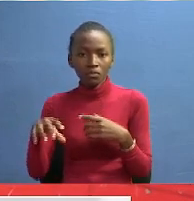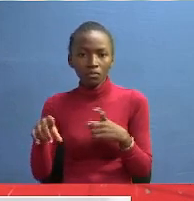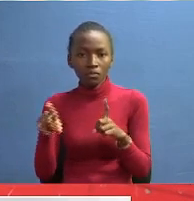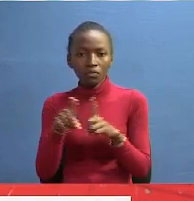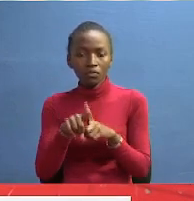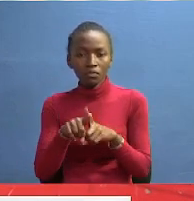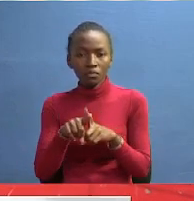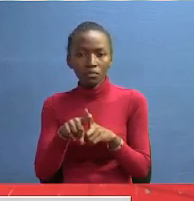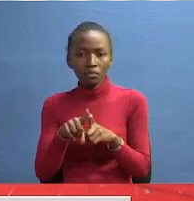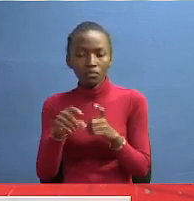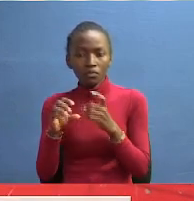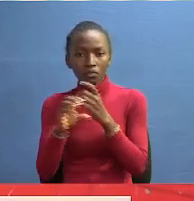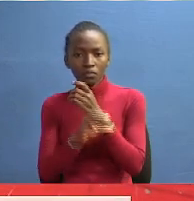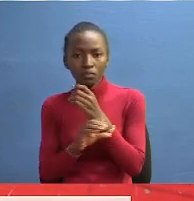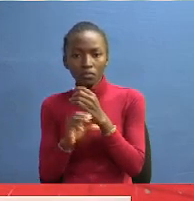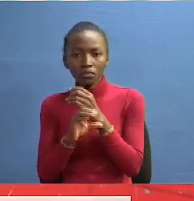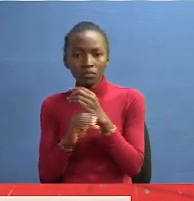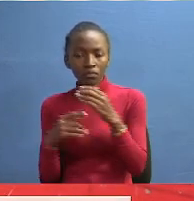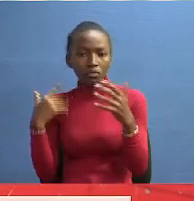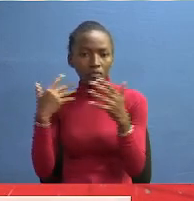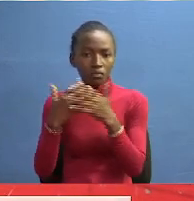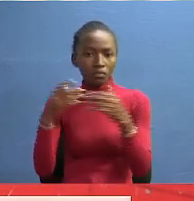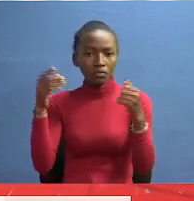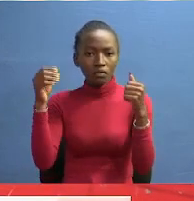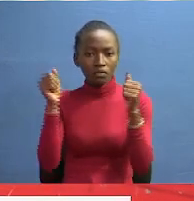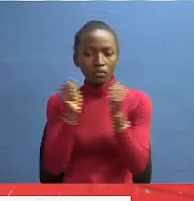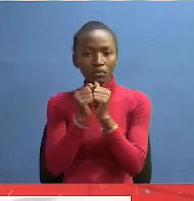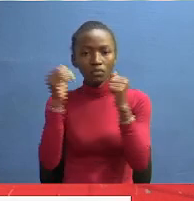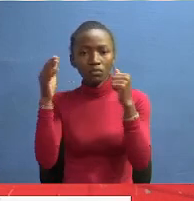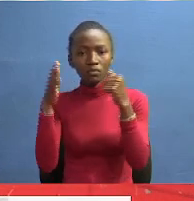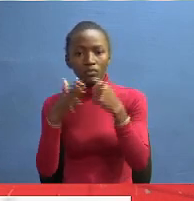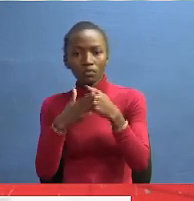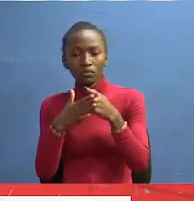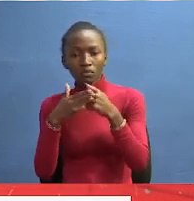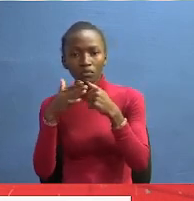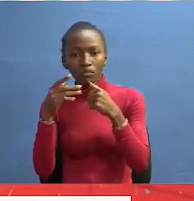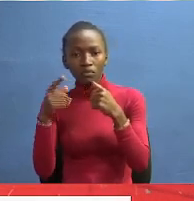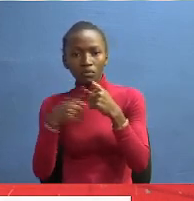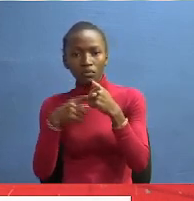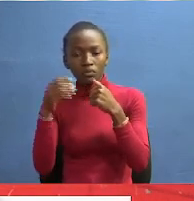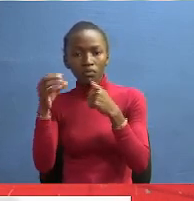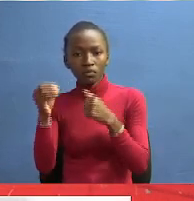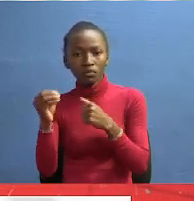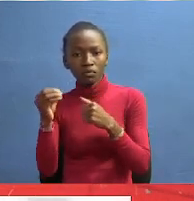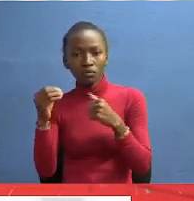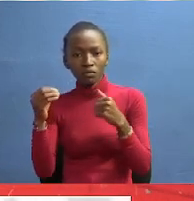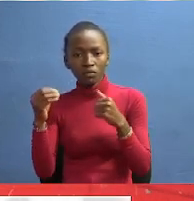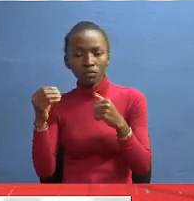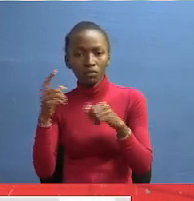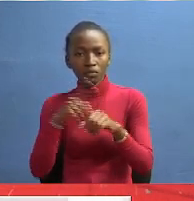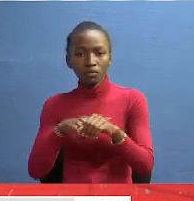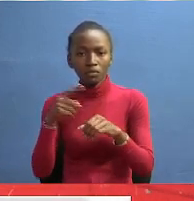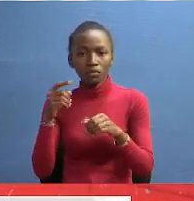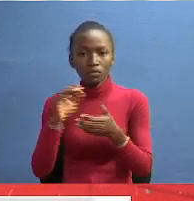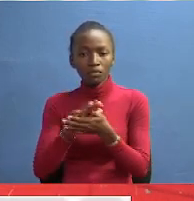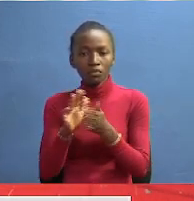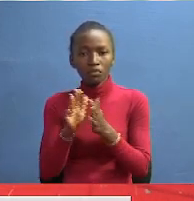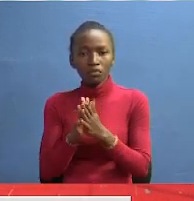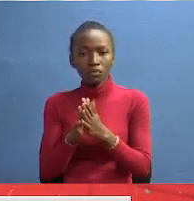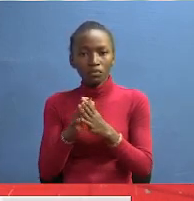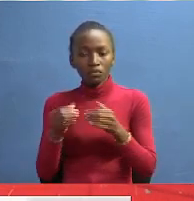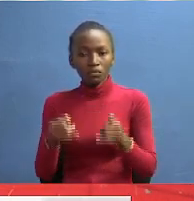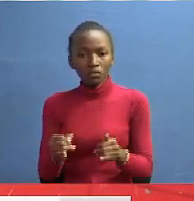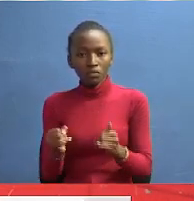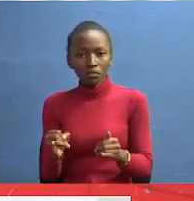state since 1960, when it became an independent state, right. With